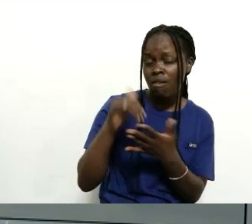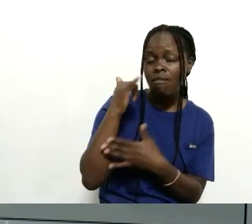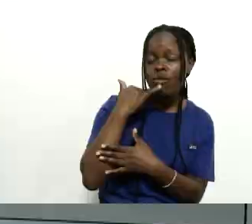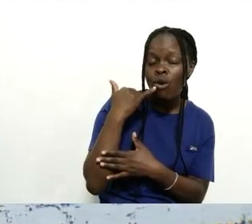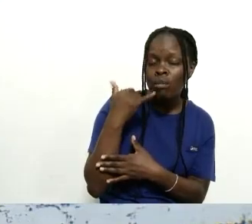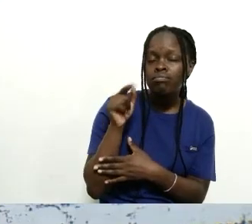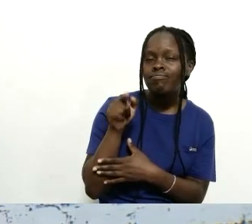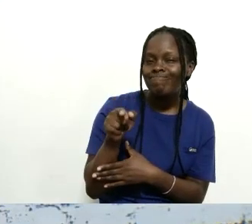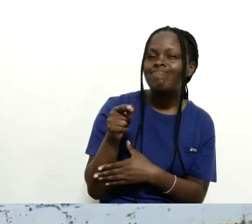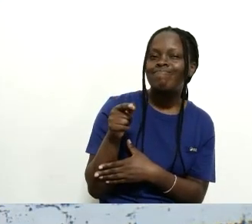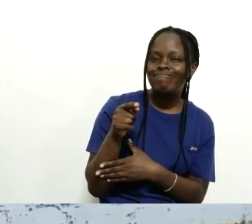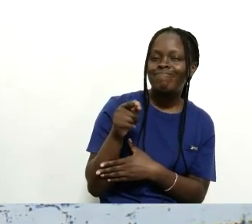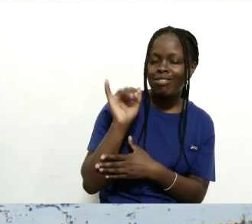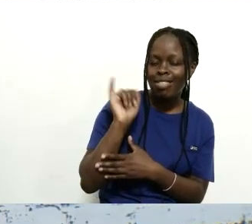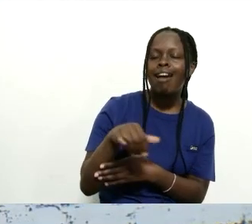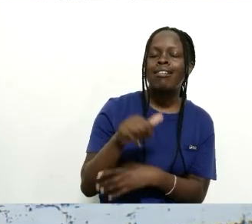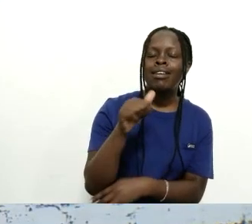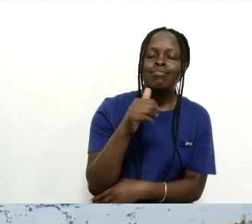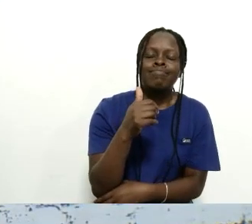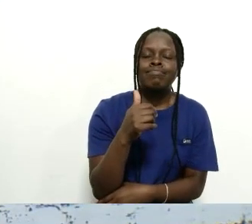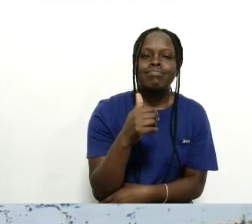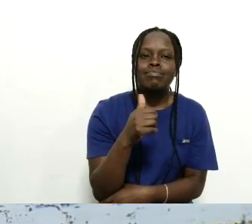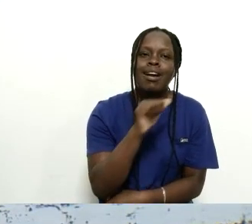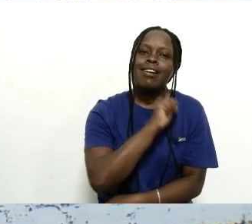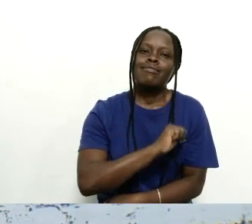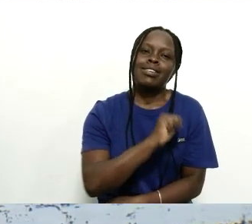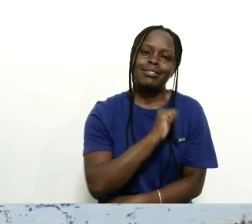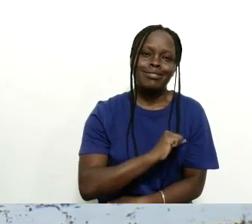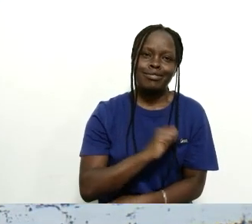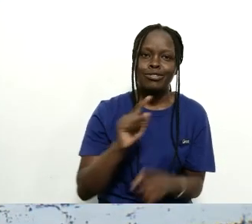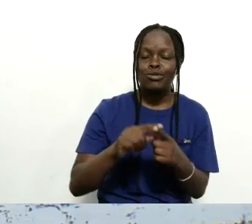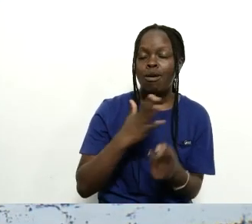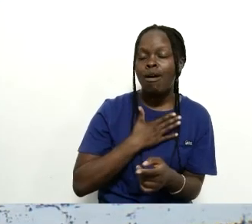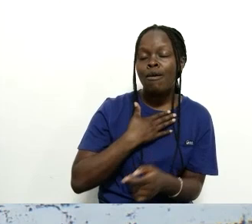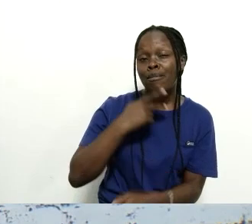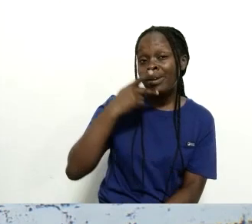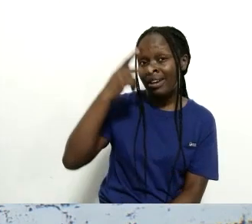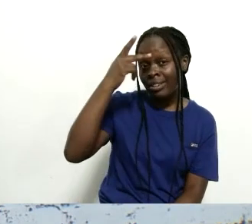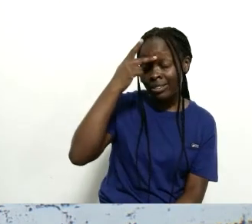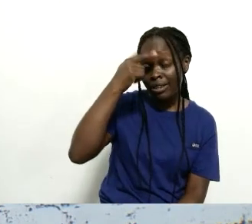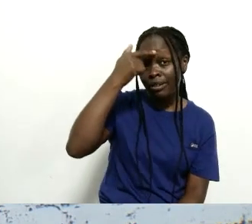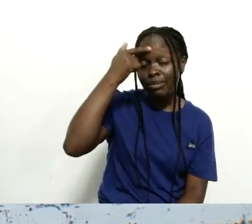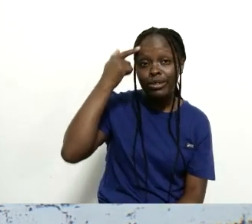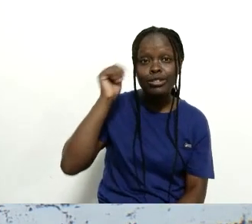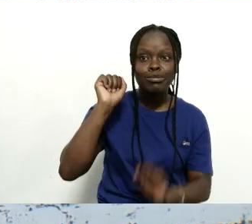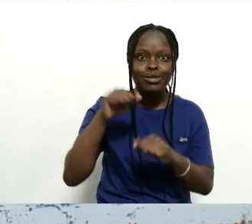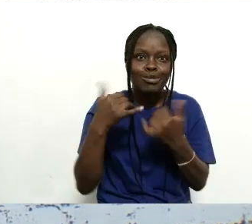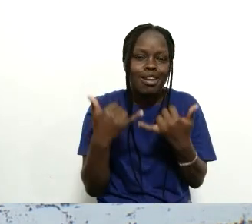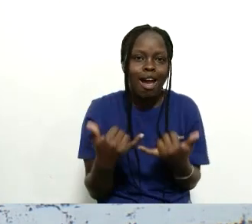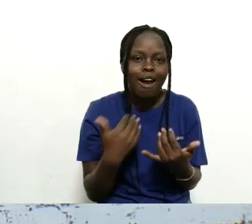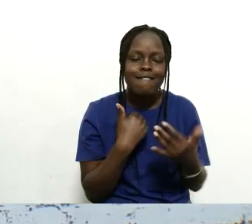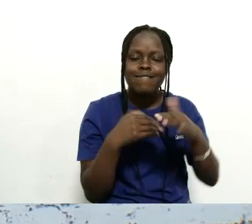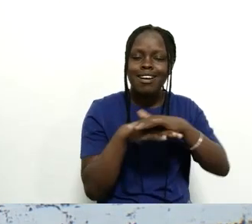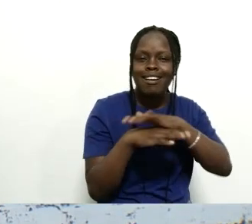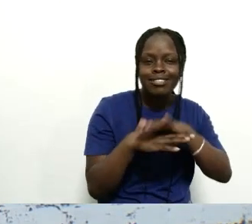I think our government is doing a lot, maybe to make the model succeed. For